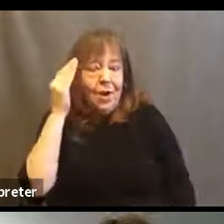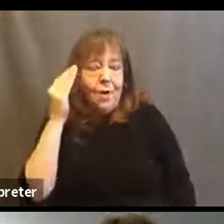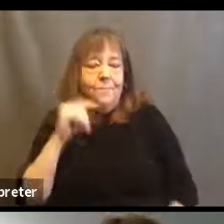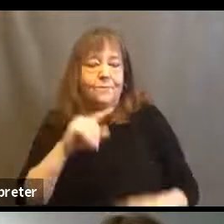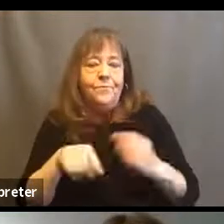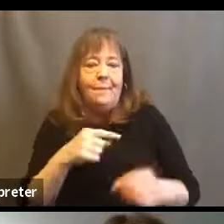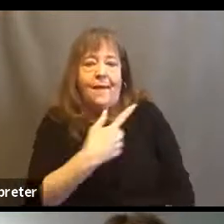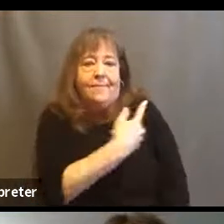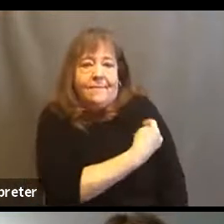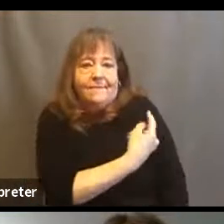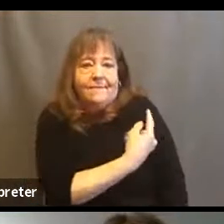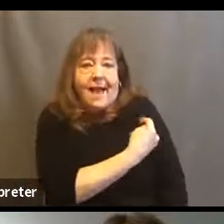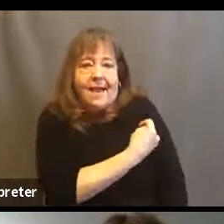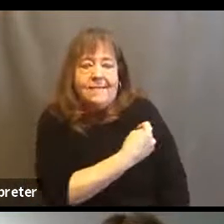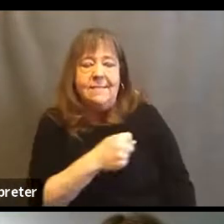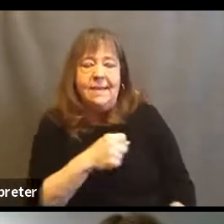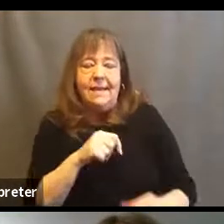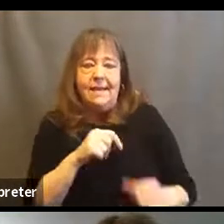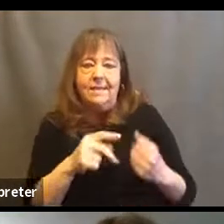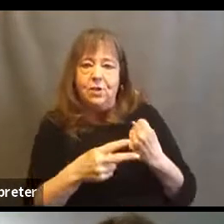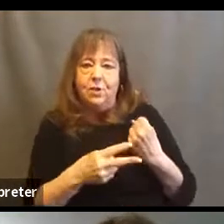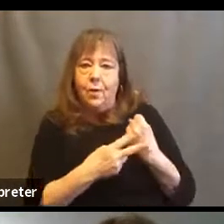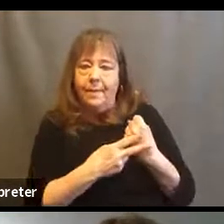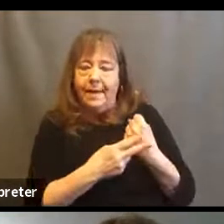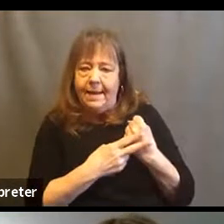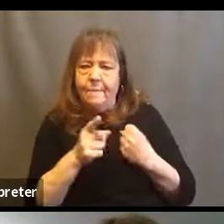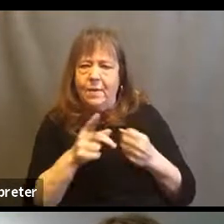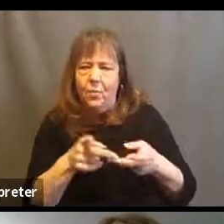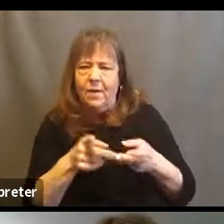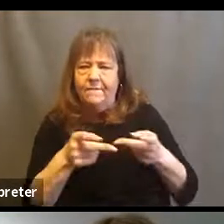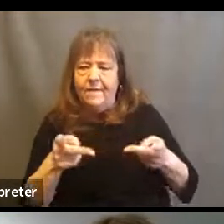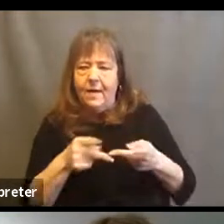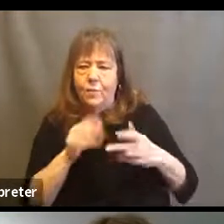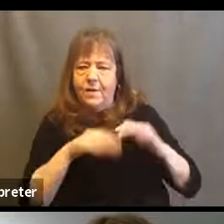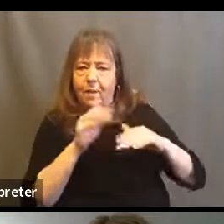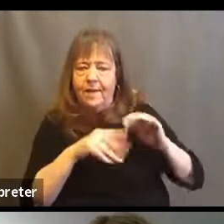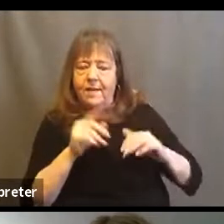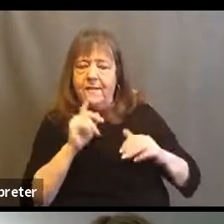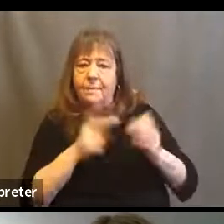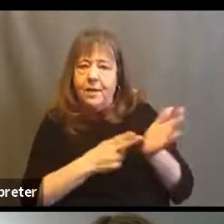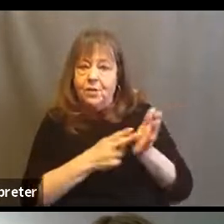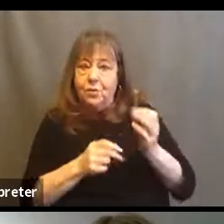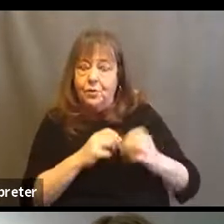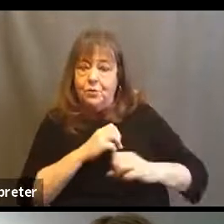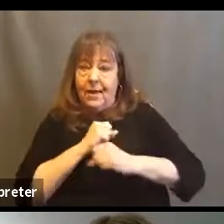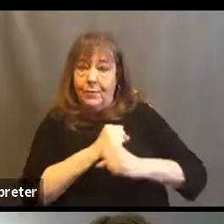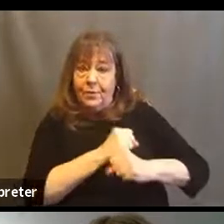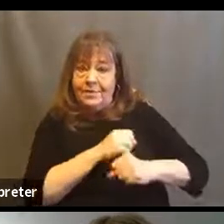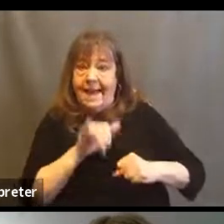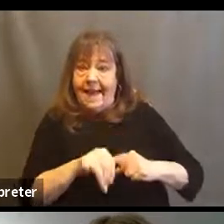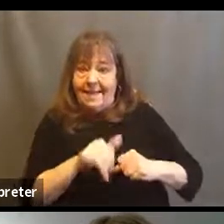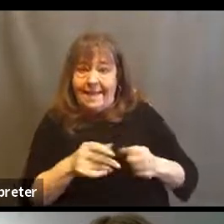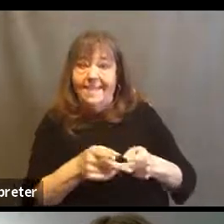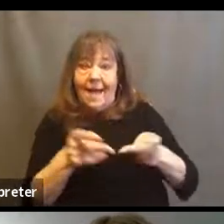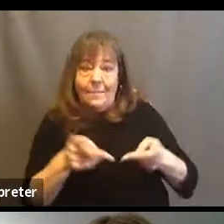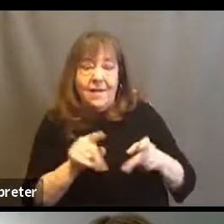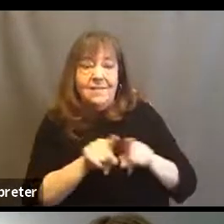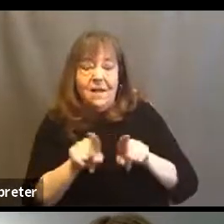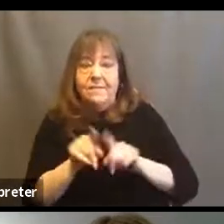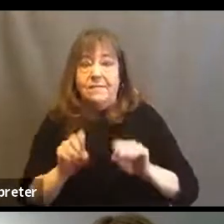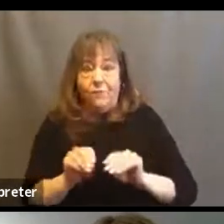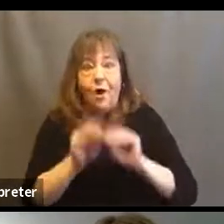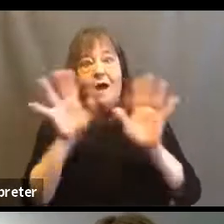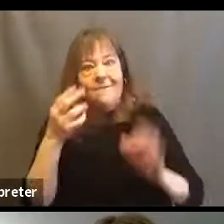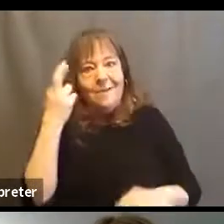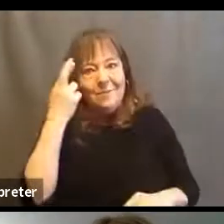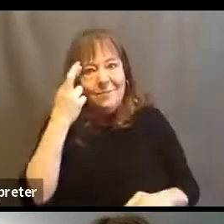vaccines being stored at one of our facilities, to make sure that we can do what we can to protect that circuit as well, for obvious reasons. But we've